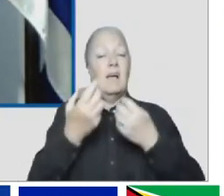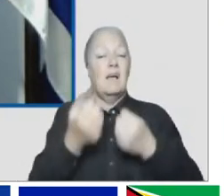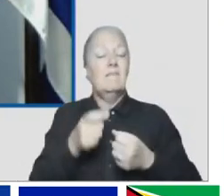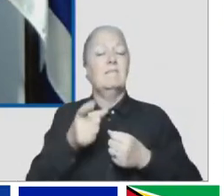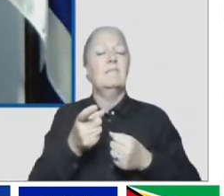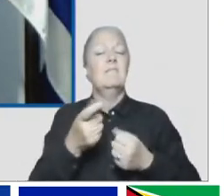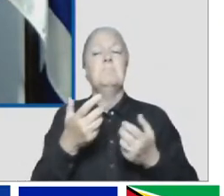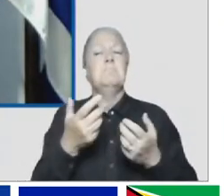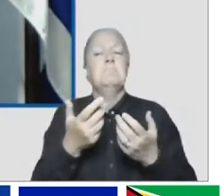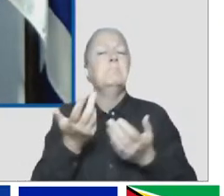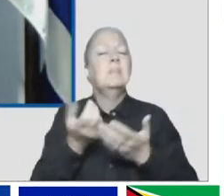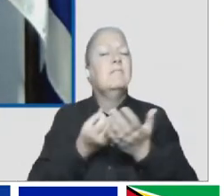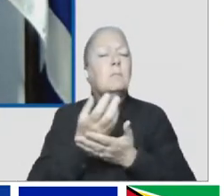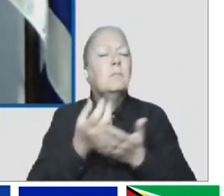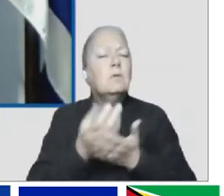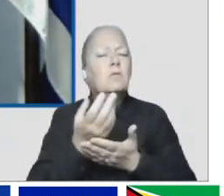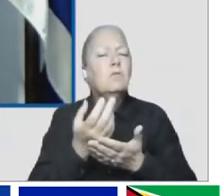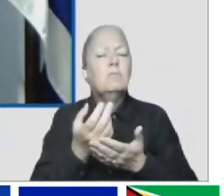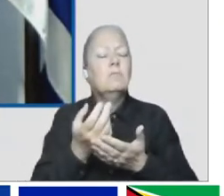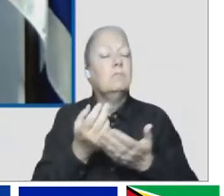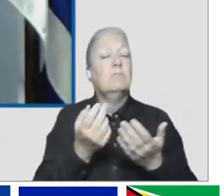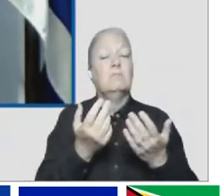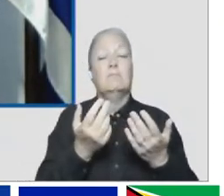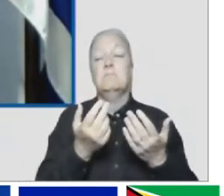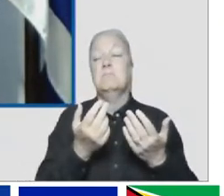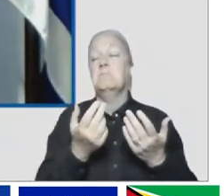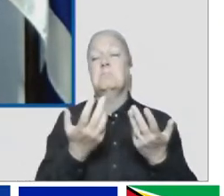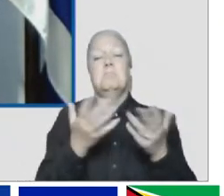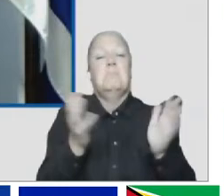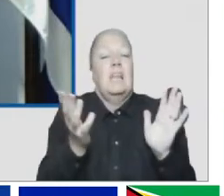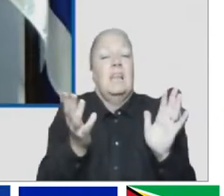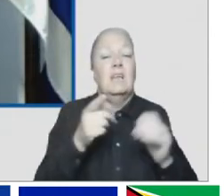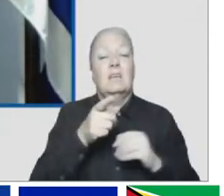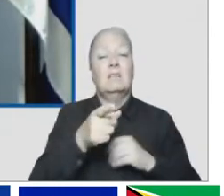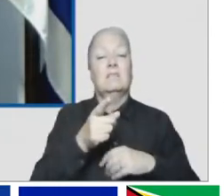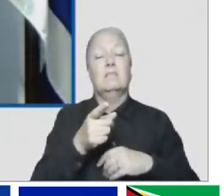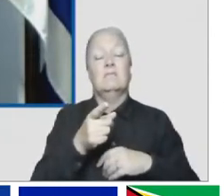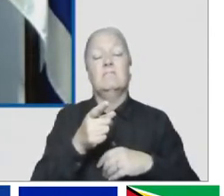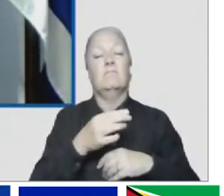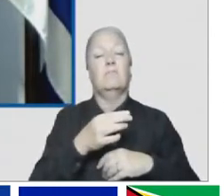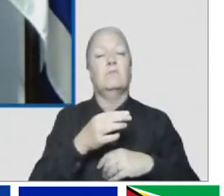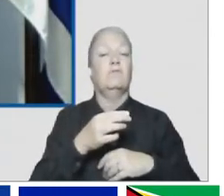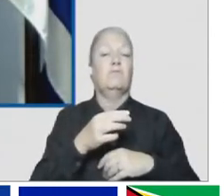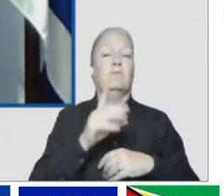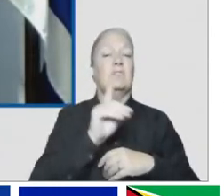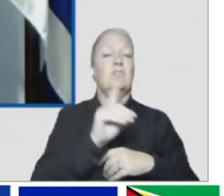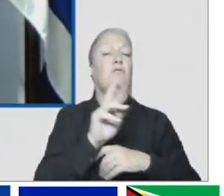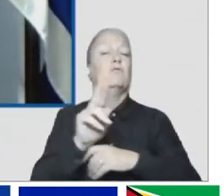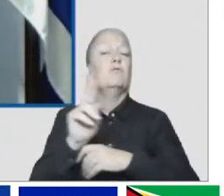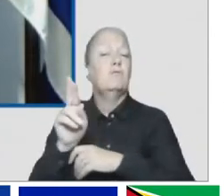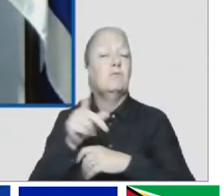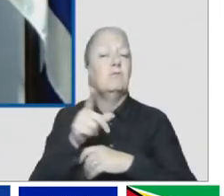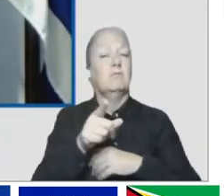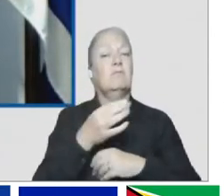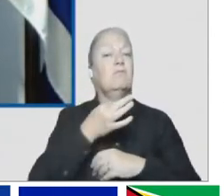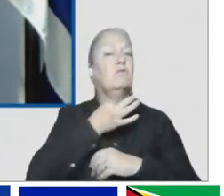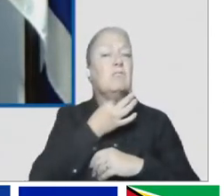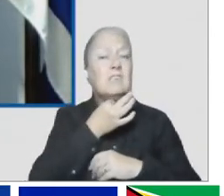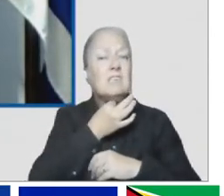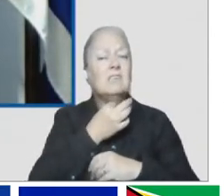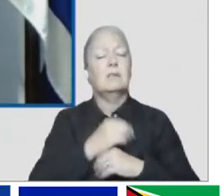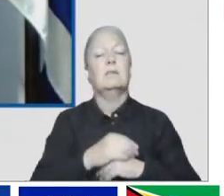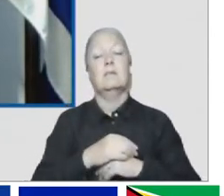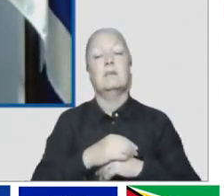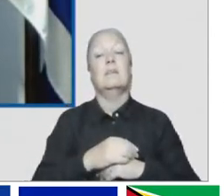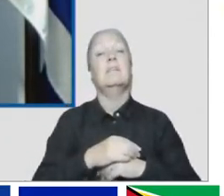any disaster risk, and they are bioreferenced, and any citizen can look